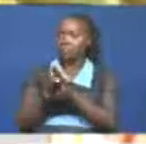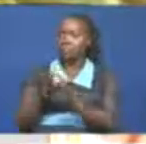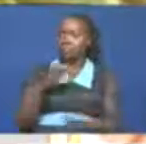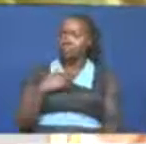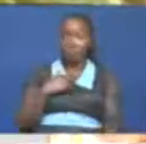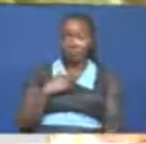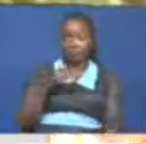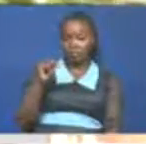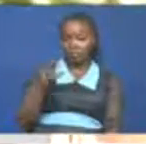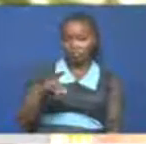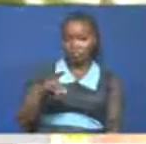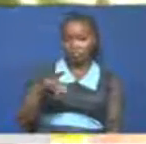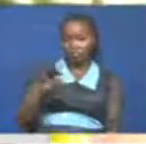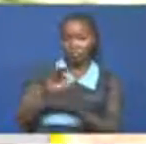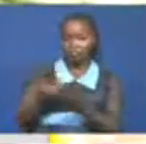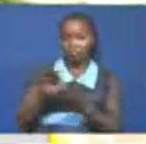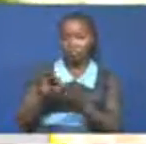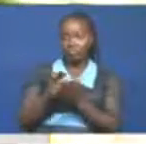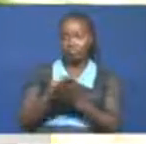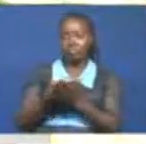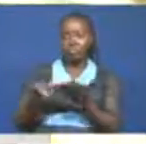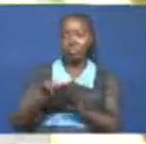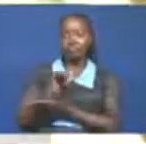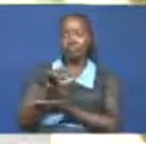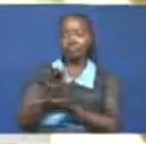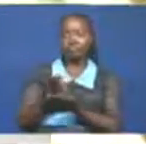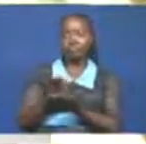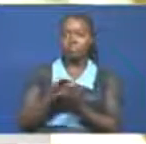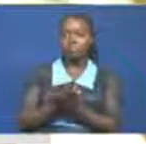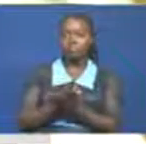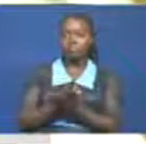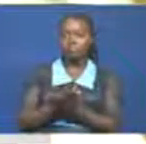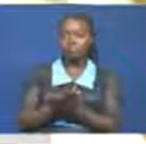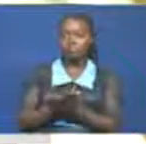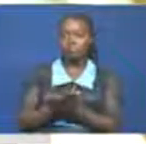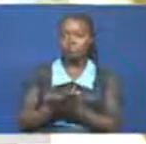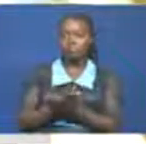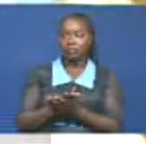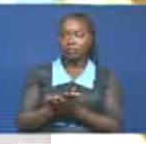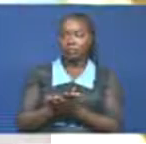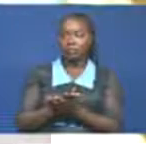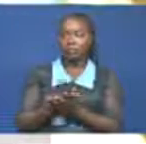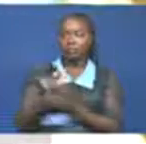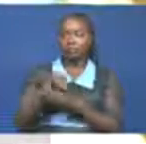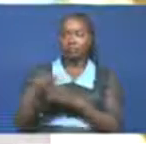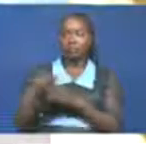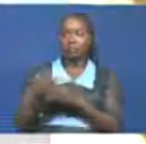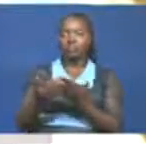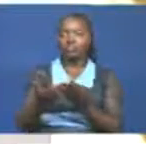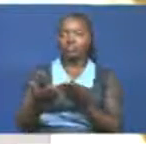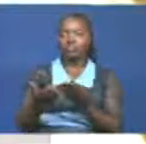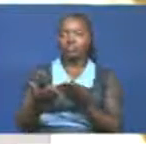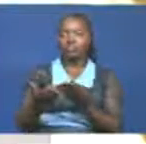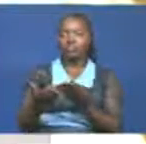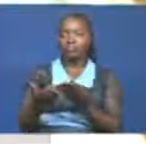Tea. To take tea into South Africa is 100% duty. So if it's $4, it's going to be $8. Now that does